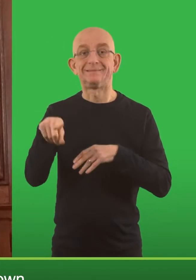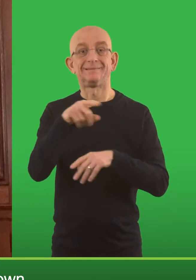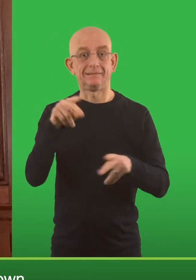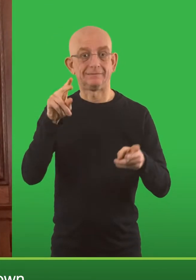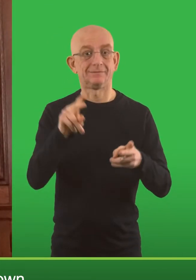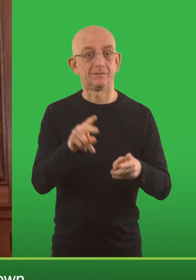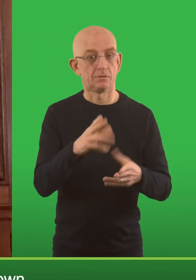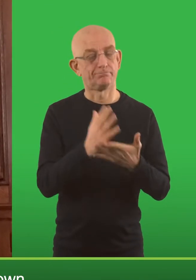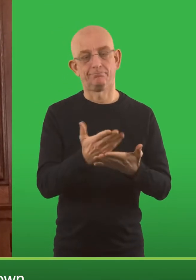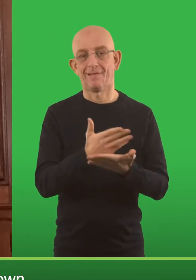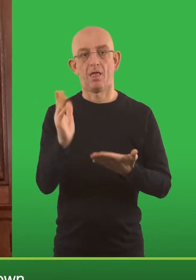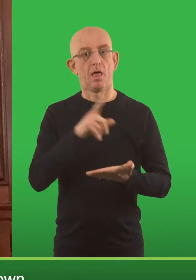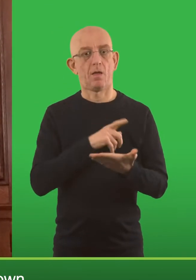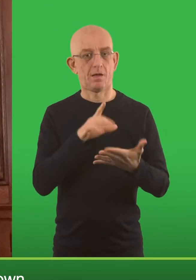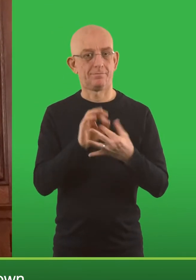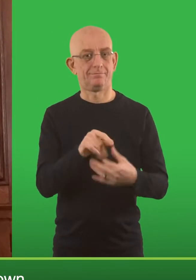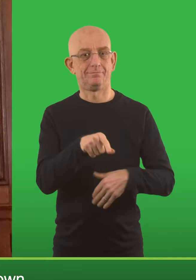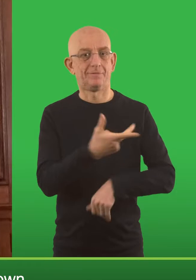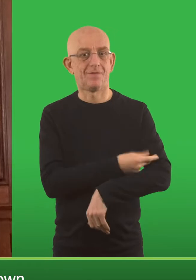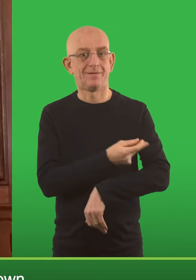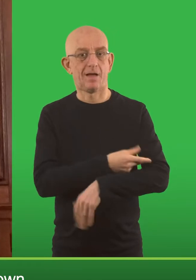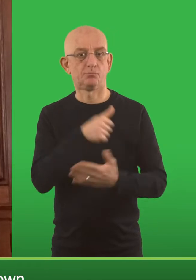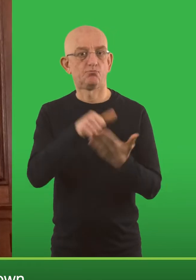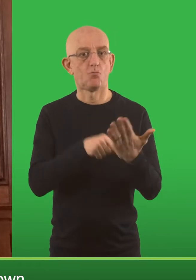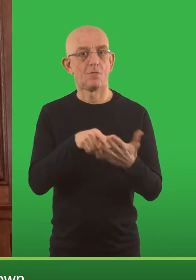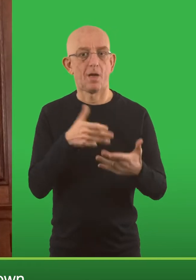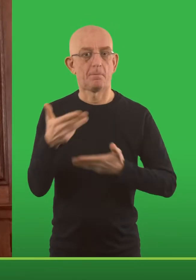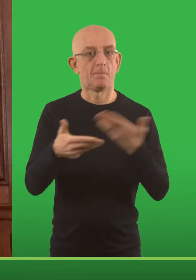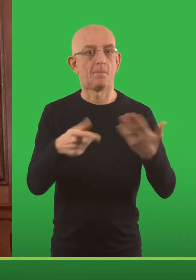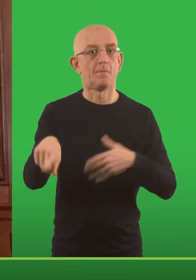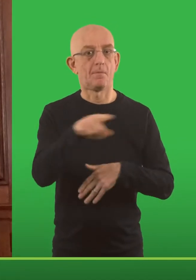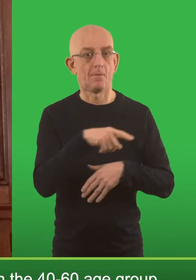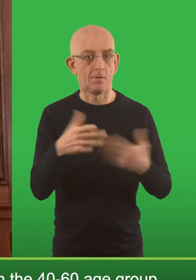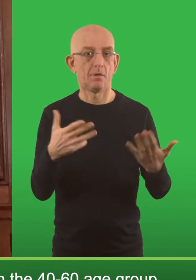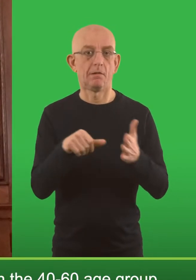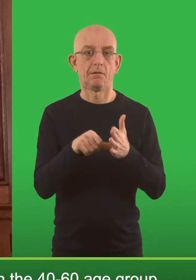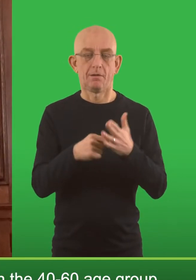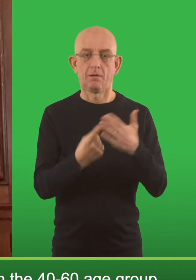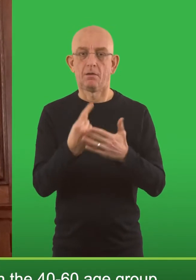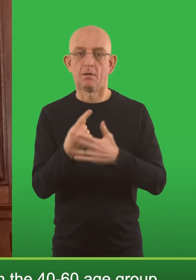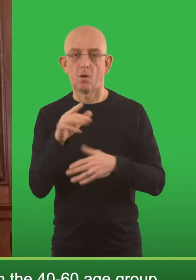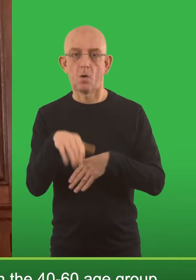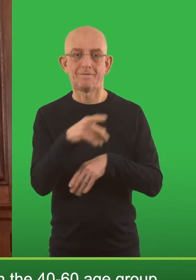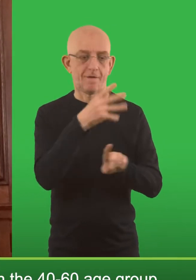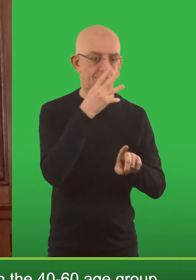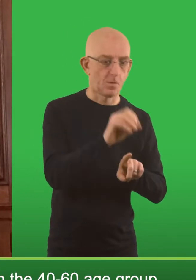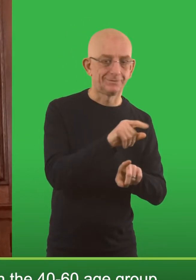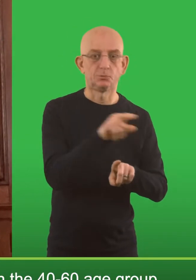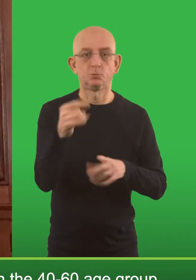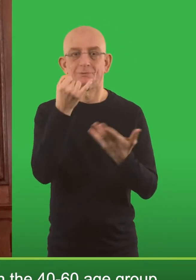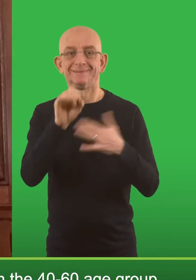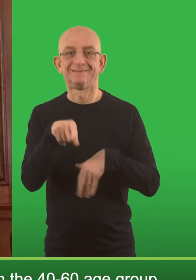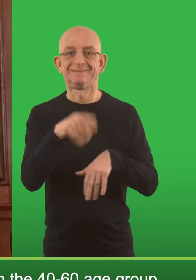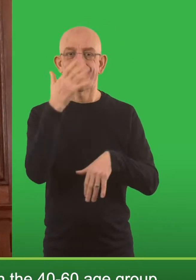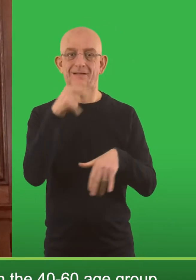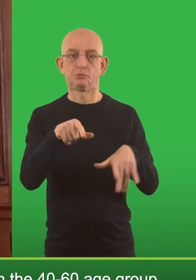60s rate is going down. That's undoubtedly the impact of the vaccination programme. There are some tricky issues around the